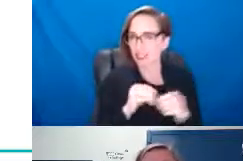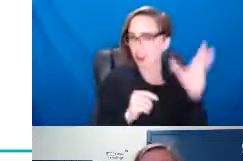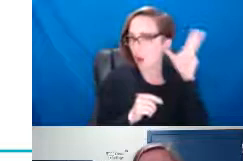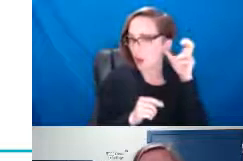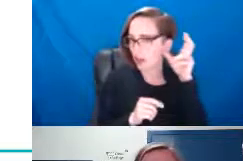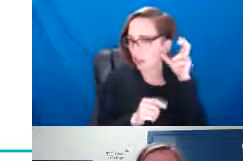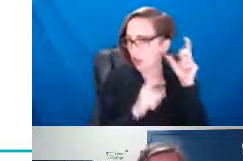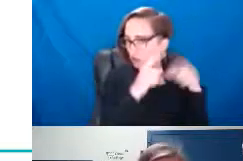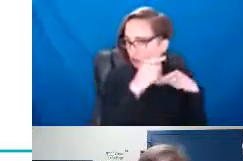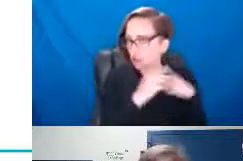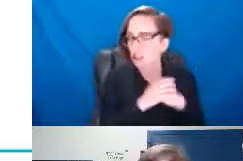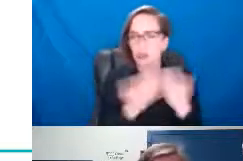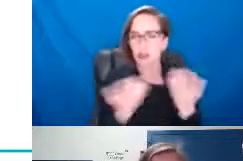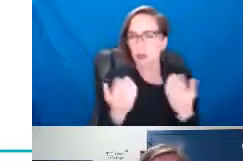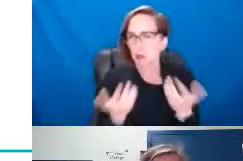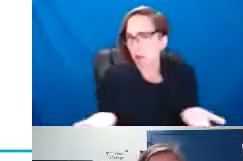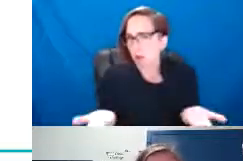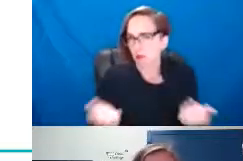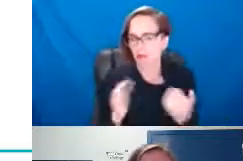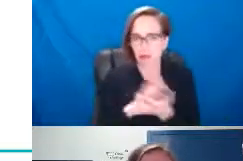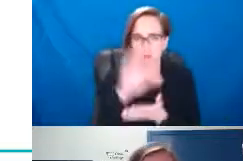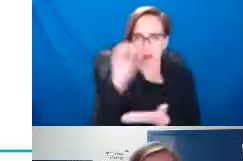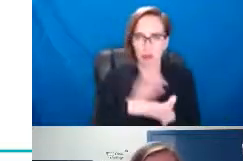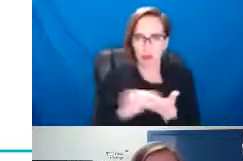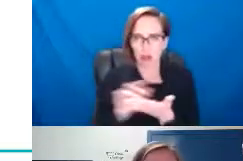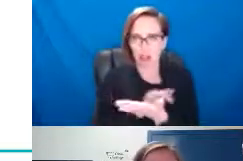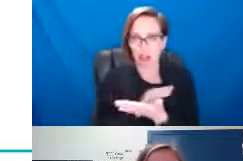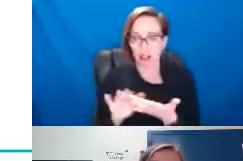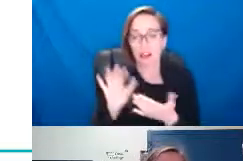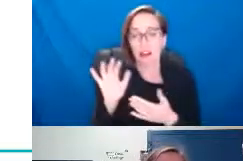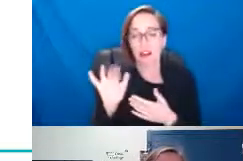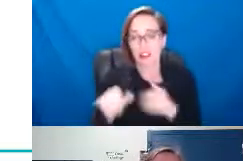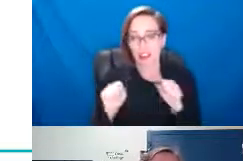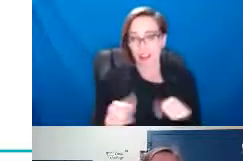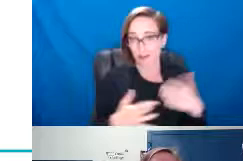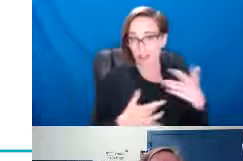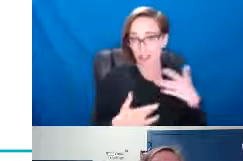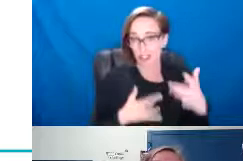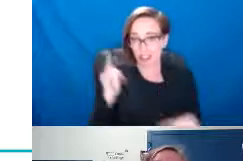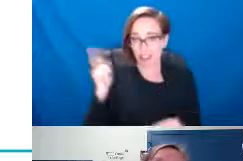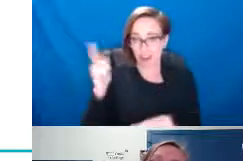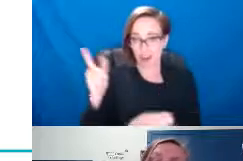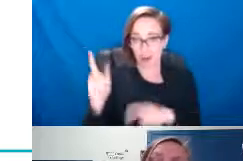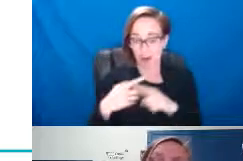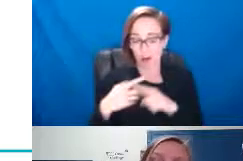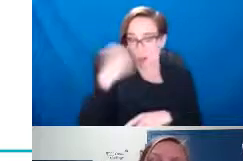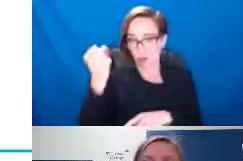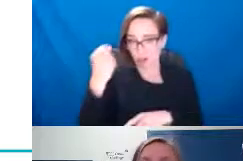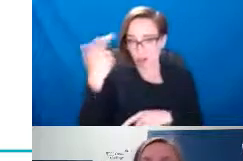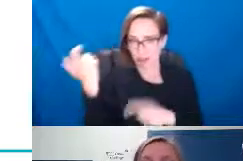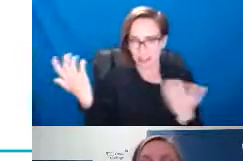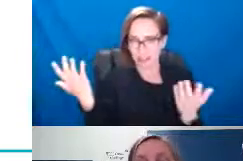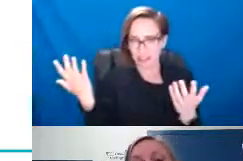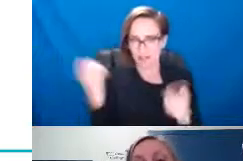they don't find the need to use Braille. That can be concerning as they get older, because then we're looking at issues